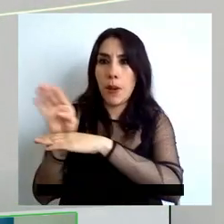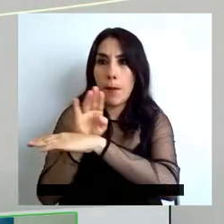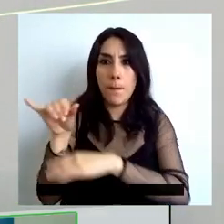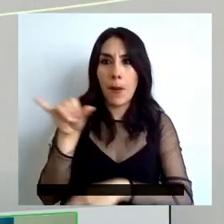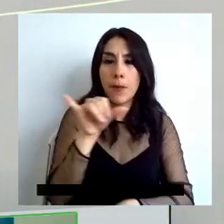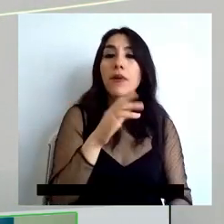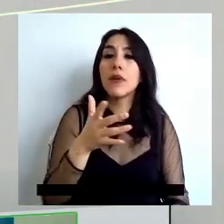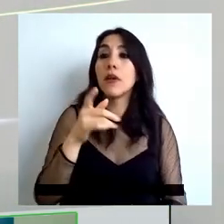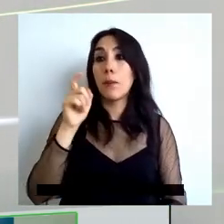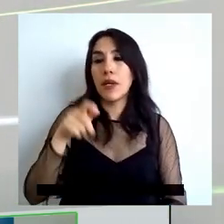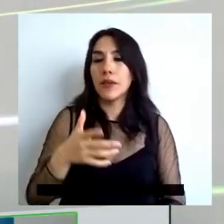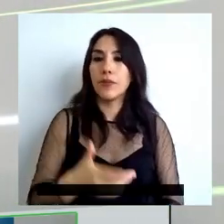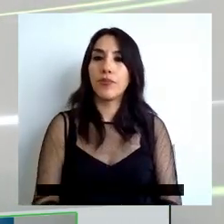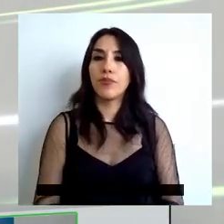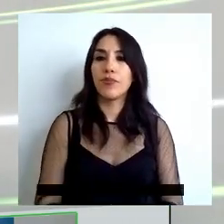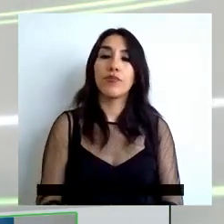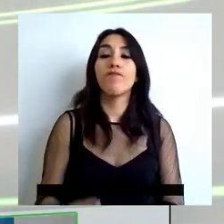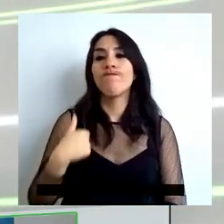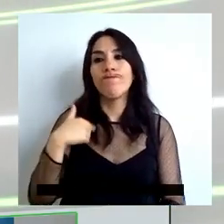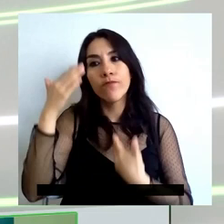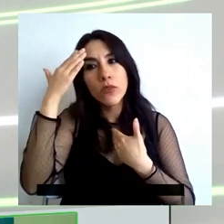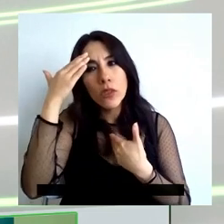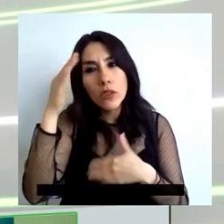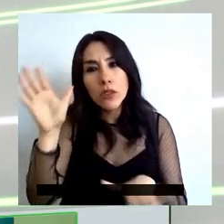implement solutions.